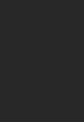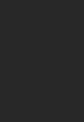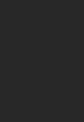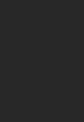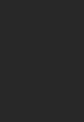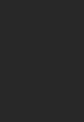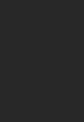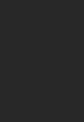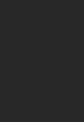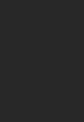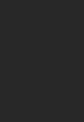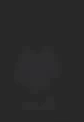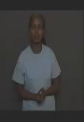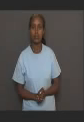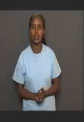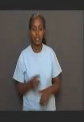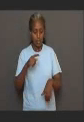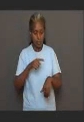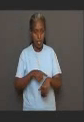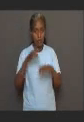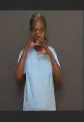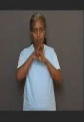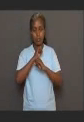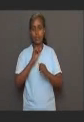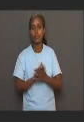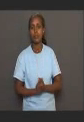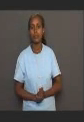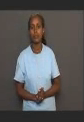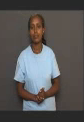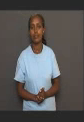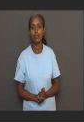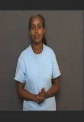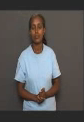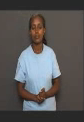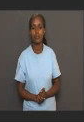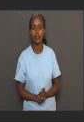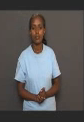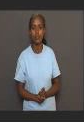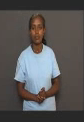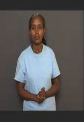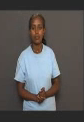Time's up.